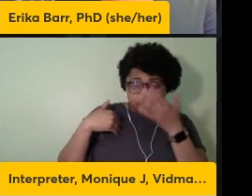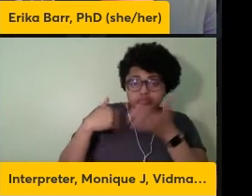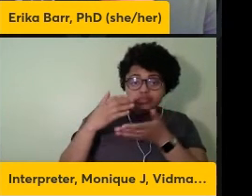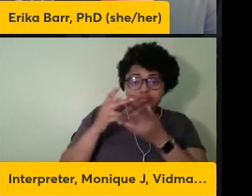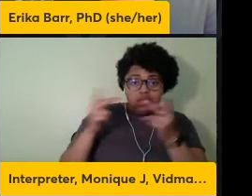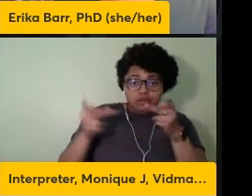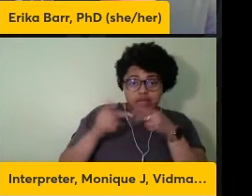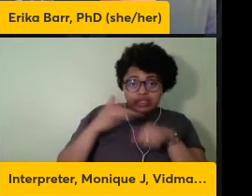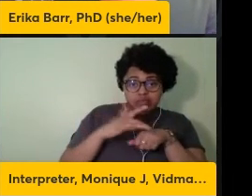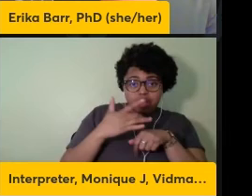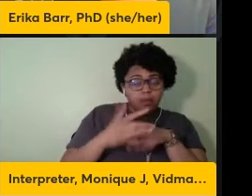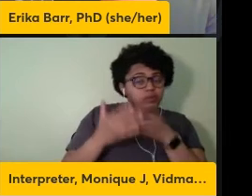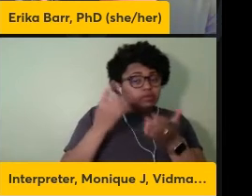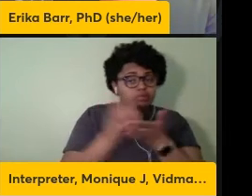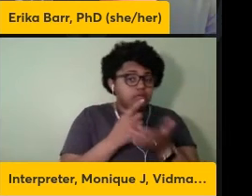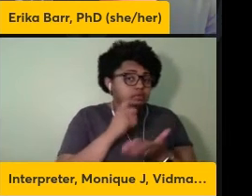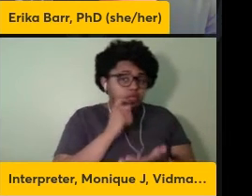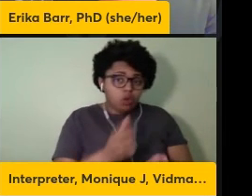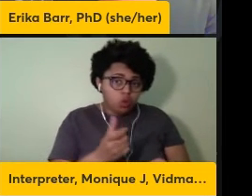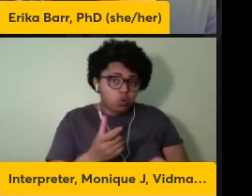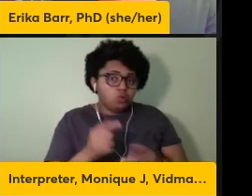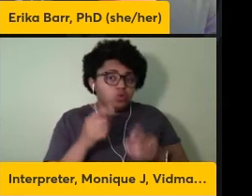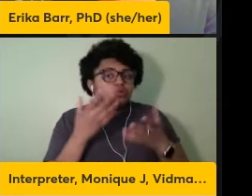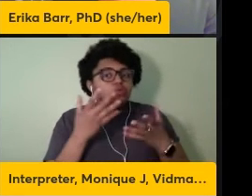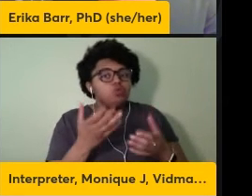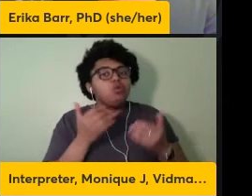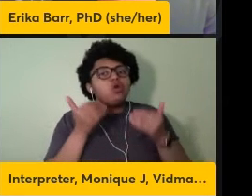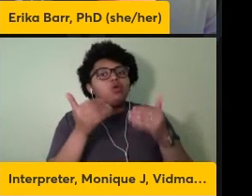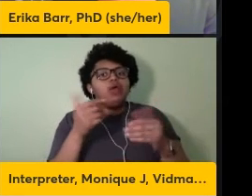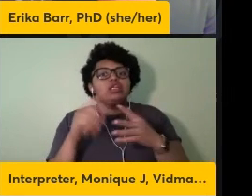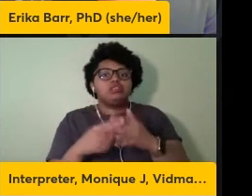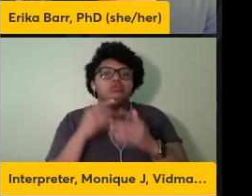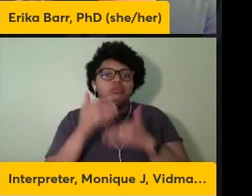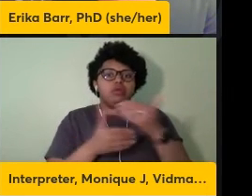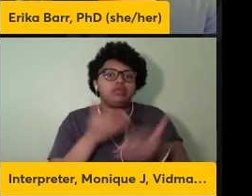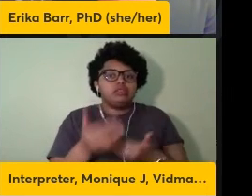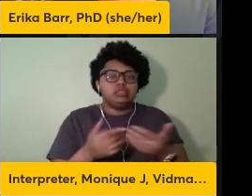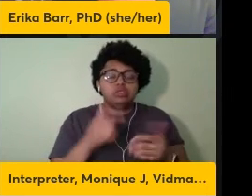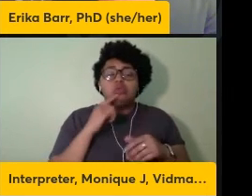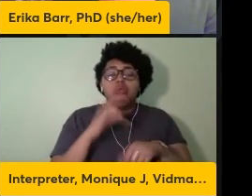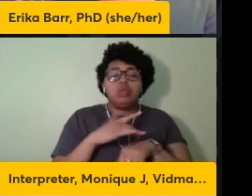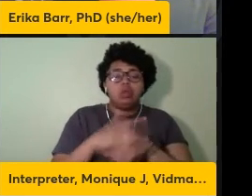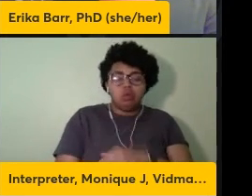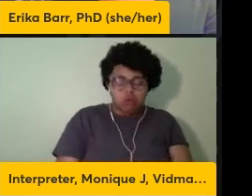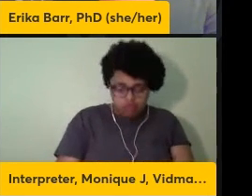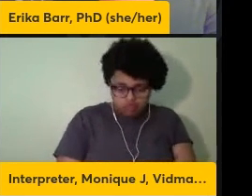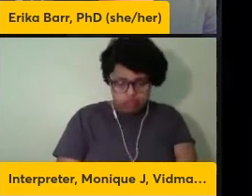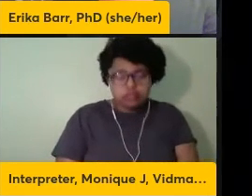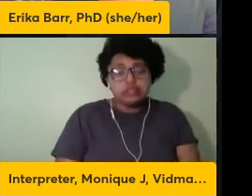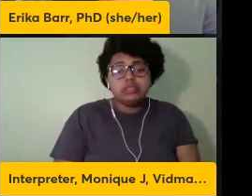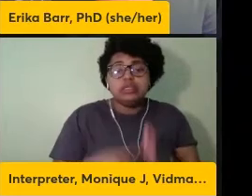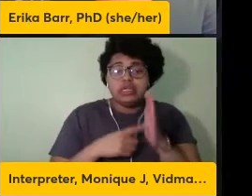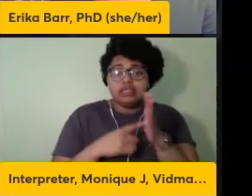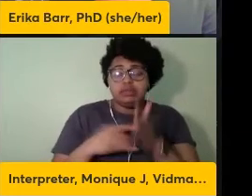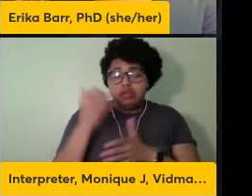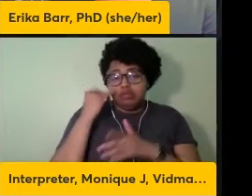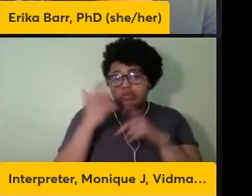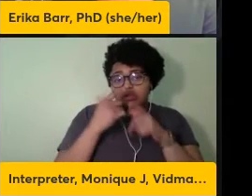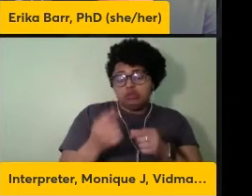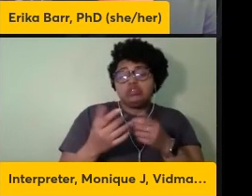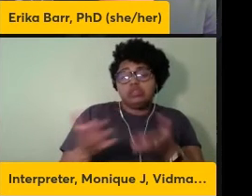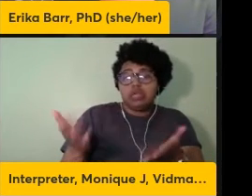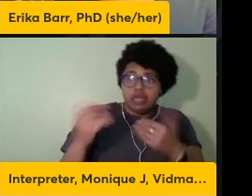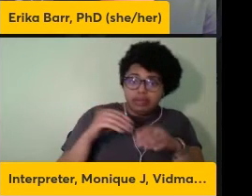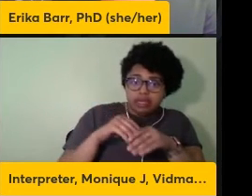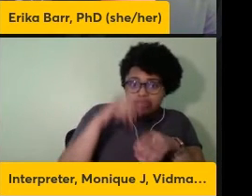spaces, and sometimes they may not, but you want to go ahead and start that process really early. For an example, if you're interested in coming during the